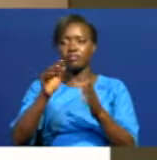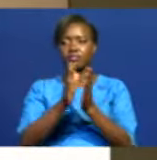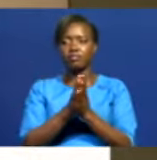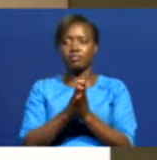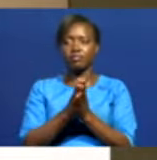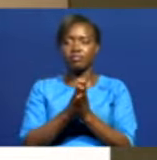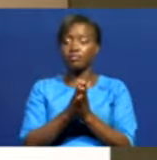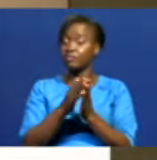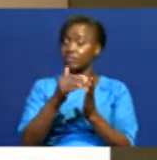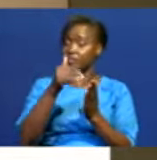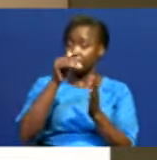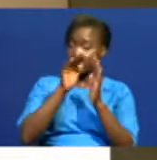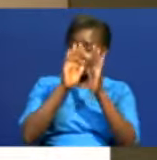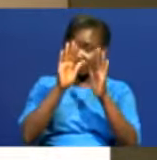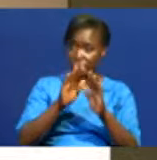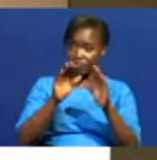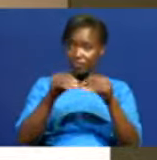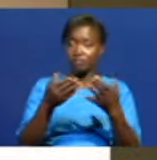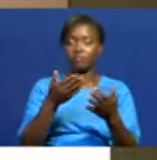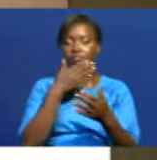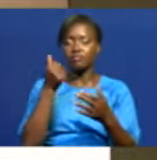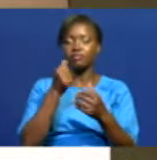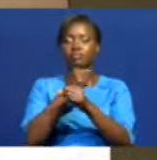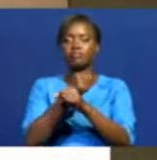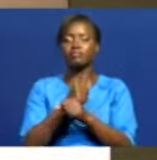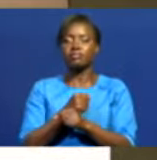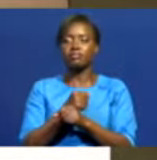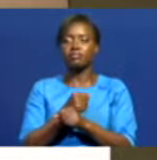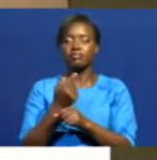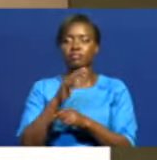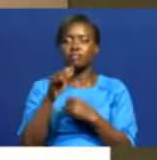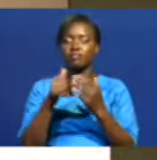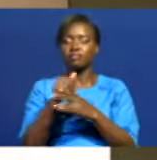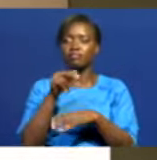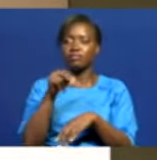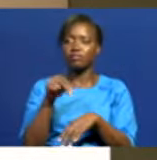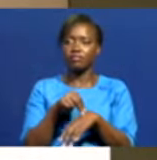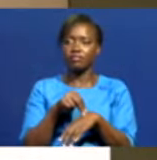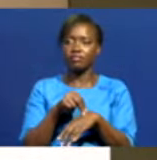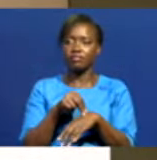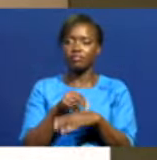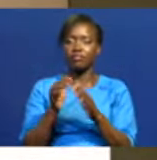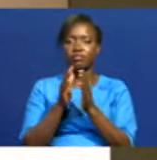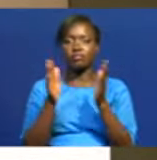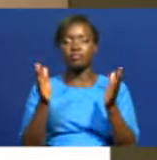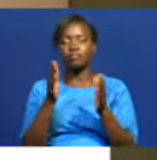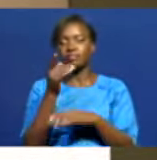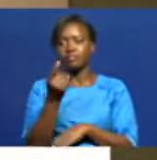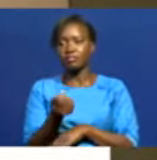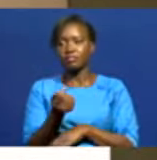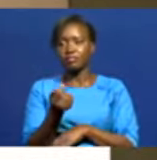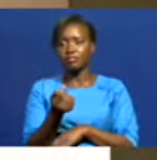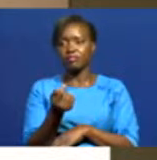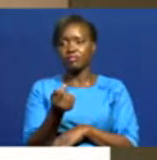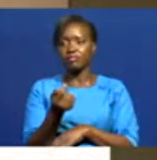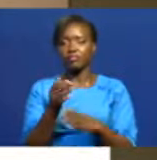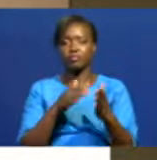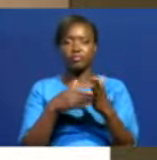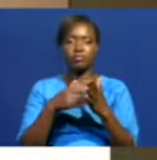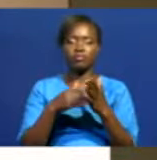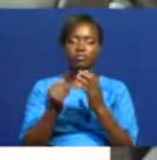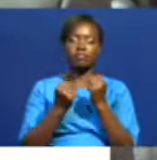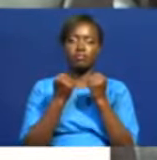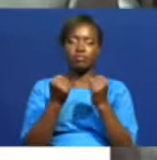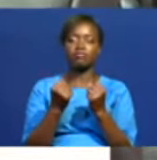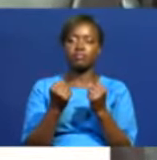sacrosanct and offer the best safeguards for all nations, big or small, weak or